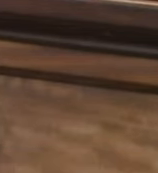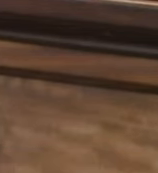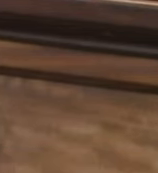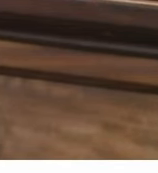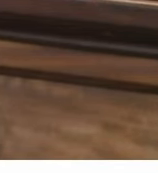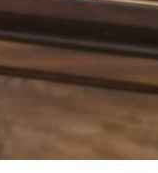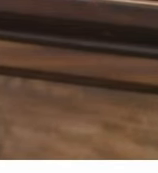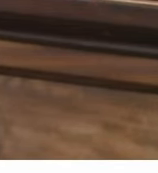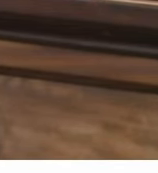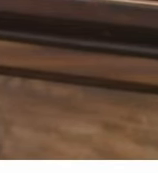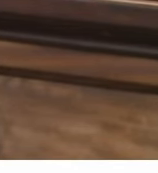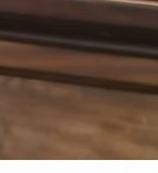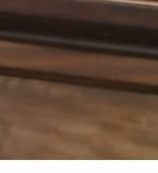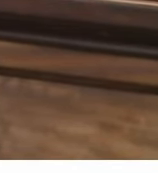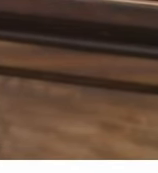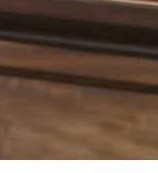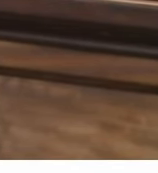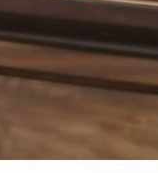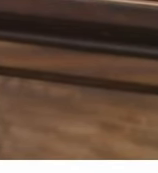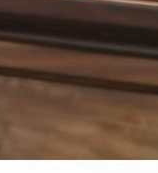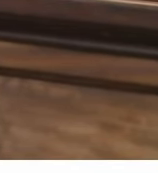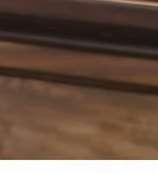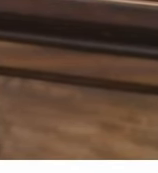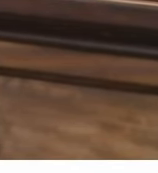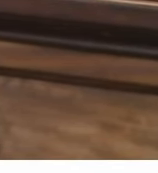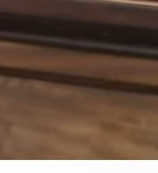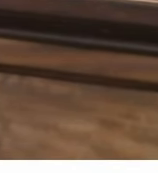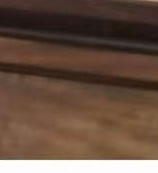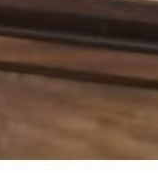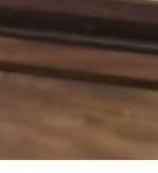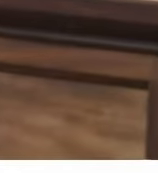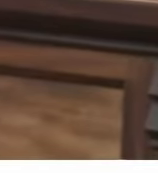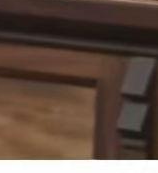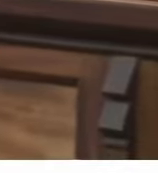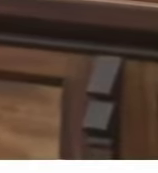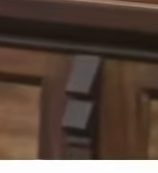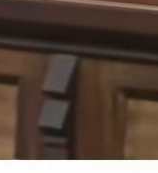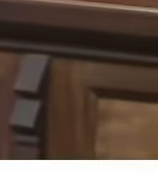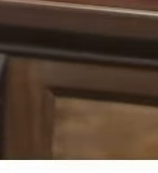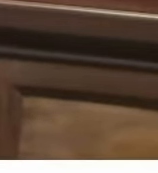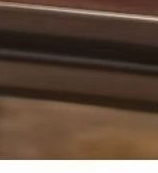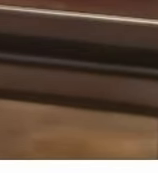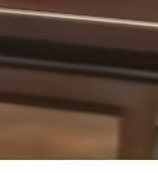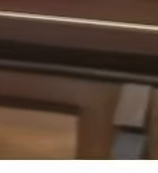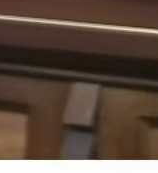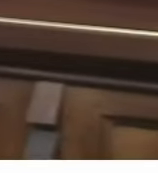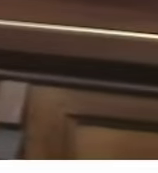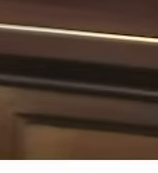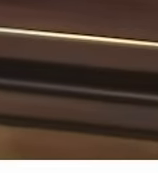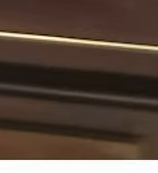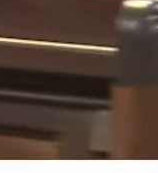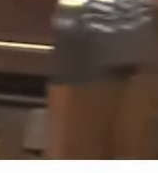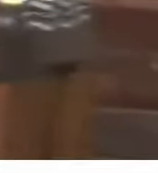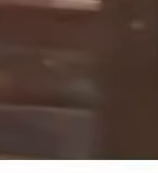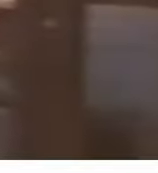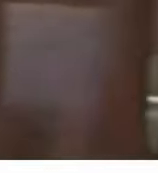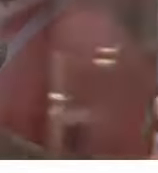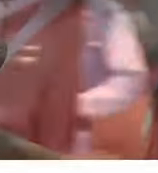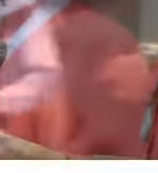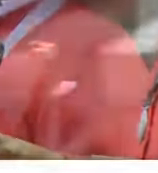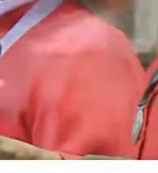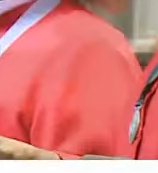and resurrection, we have the assurance of eternal life. Help us, Lord, to die daily to